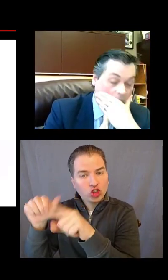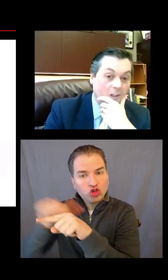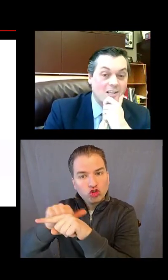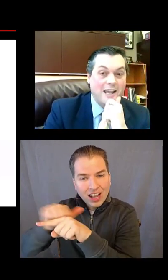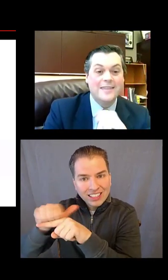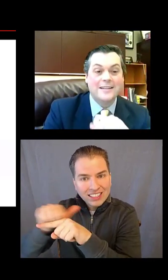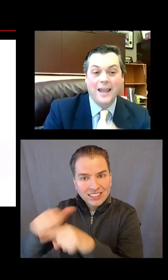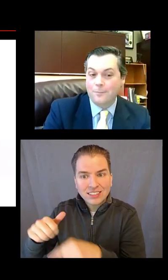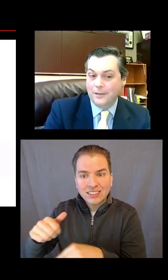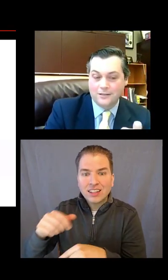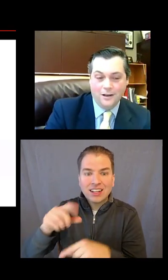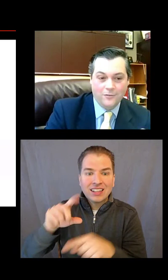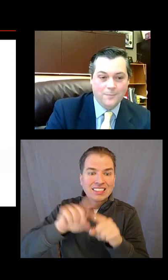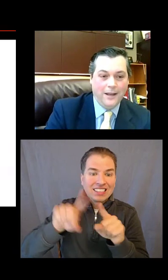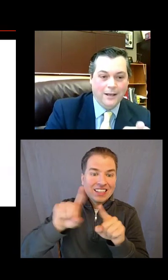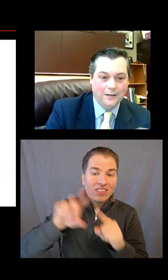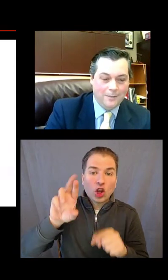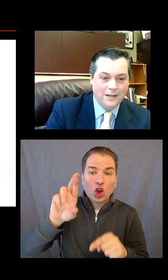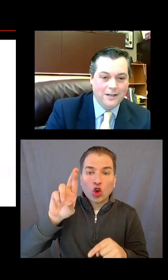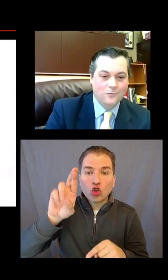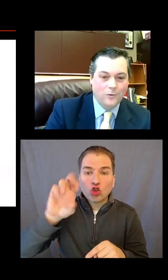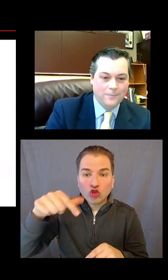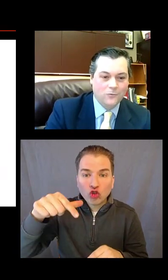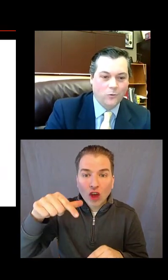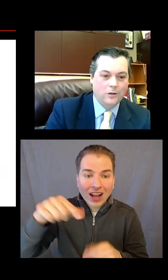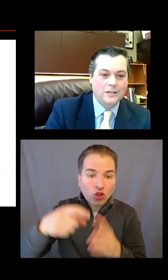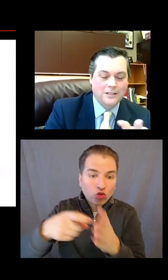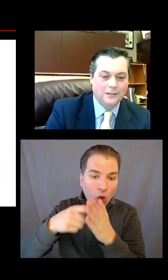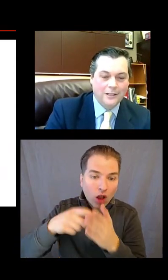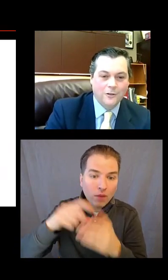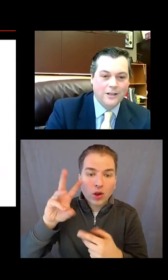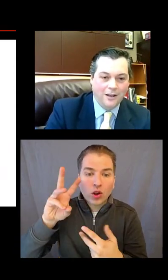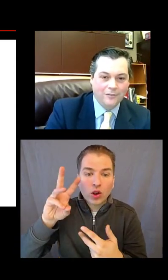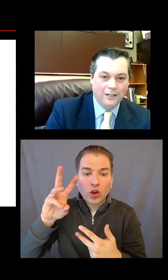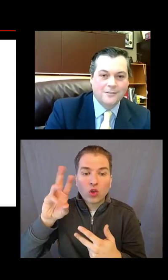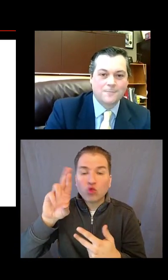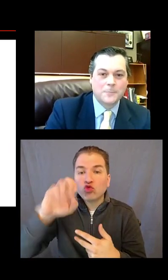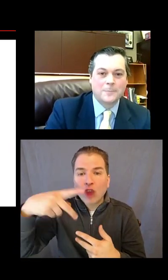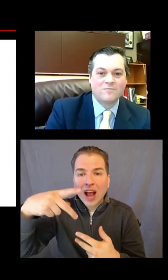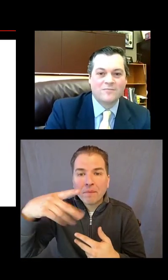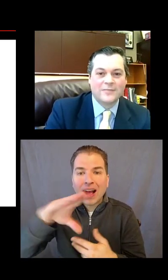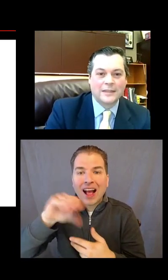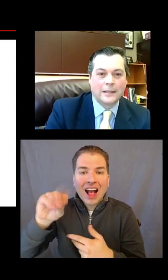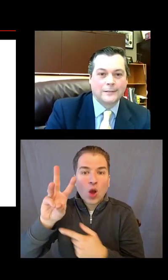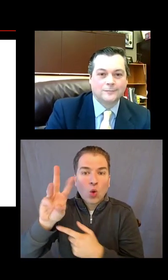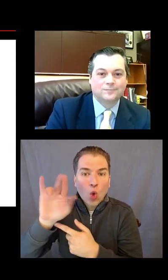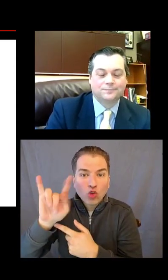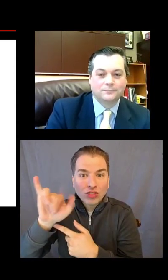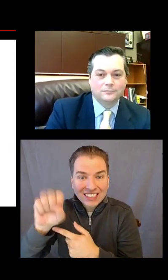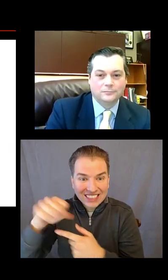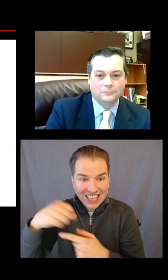train lawyers on the topics covered by indemnity, reps and warranties, and lingering covenants,